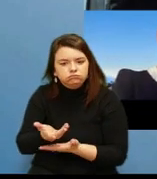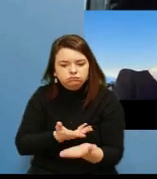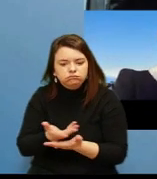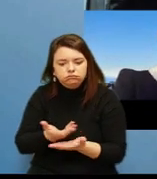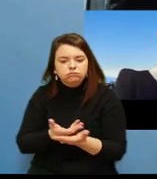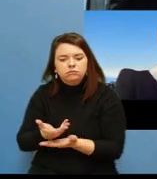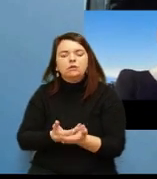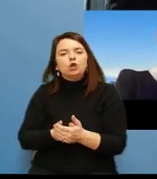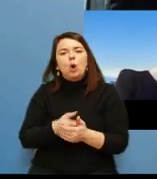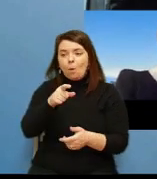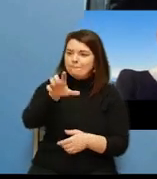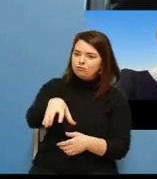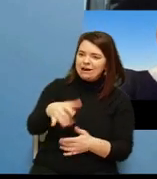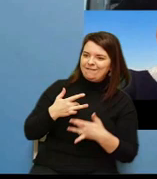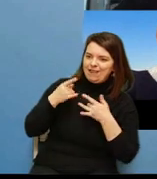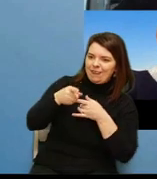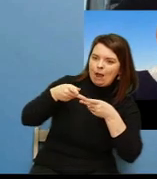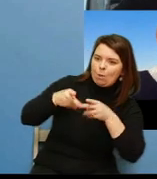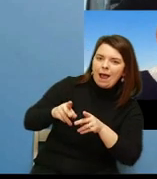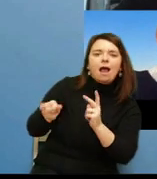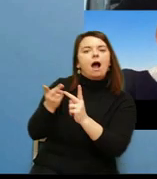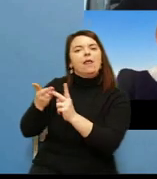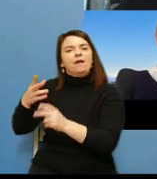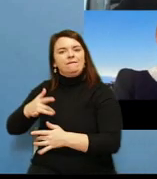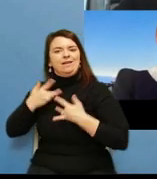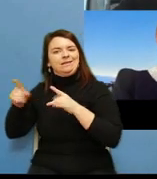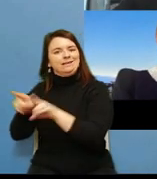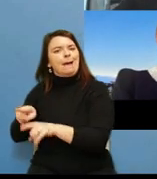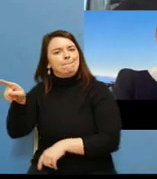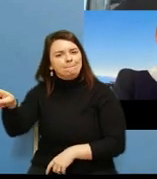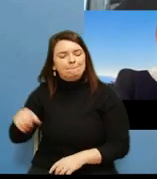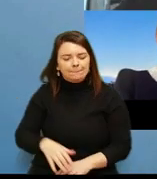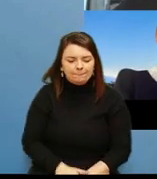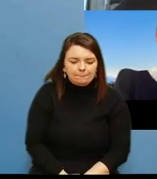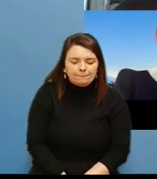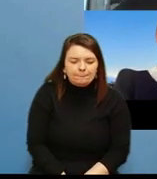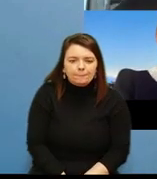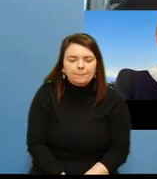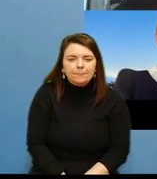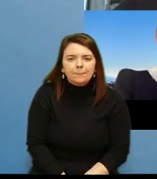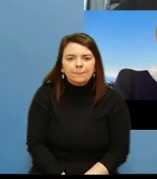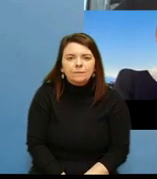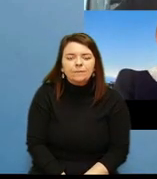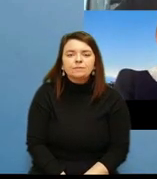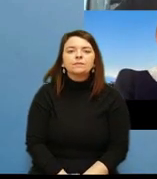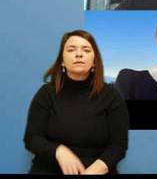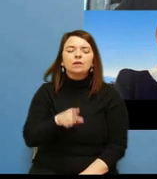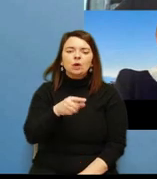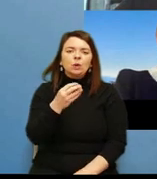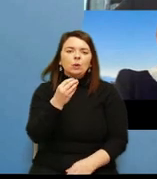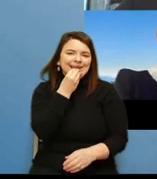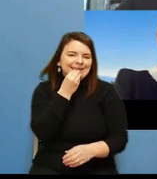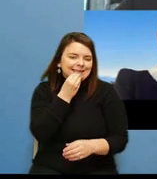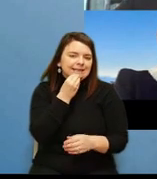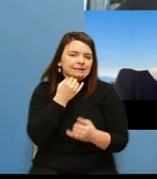now because we want to take them on board. If one practice thinks that you can guarantee at least half a dozen more do. The other elements for this will